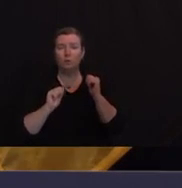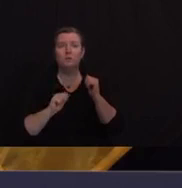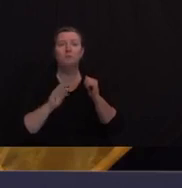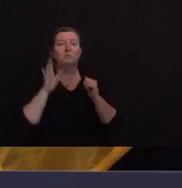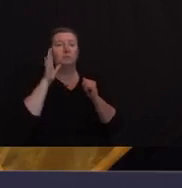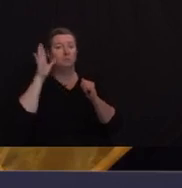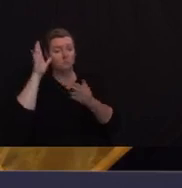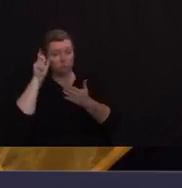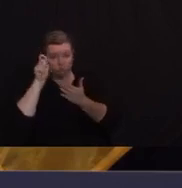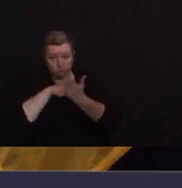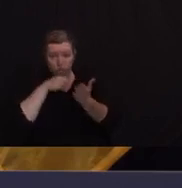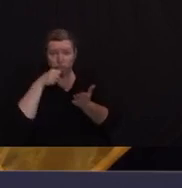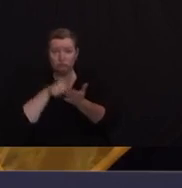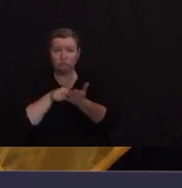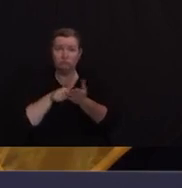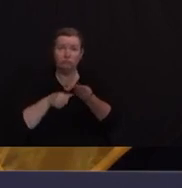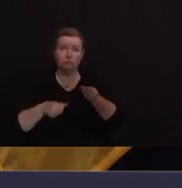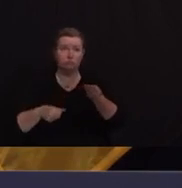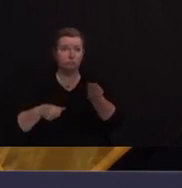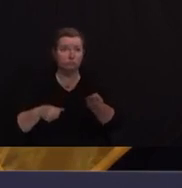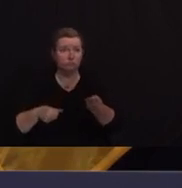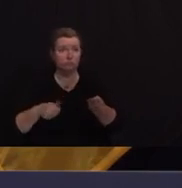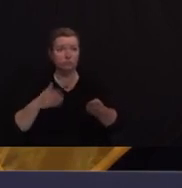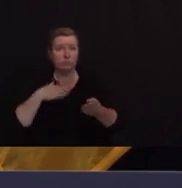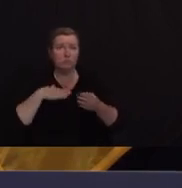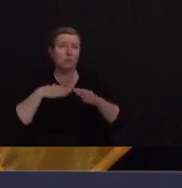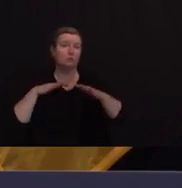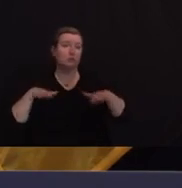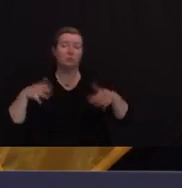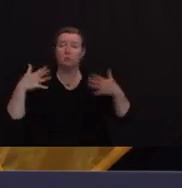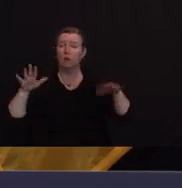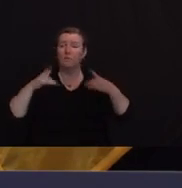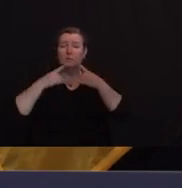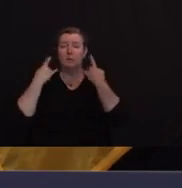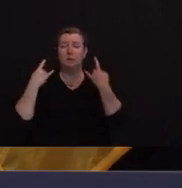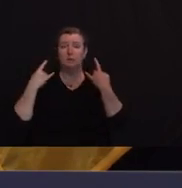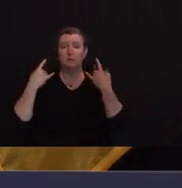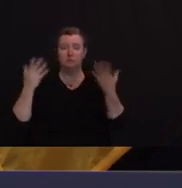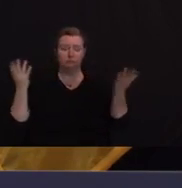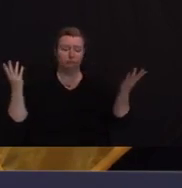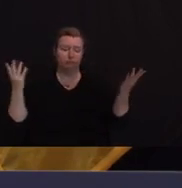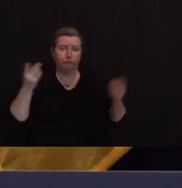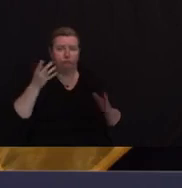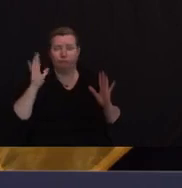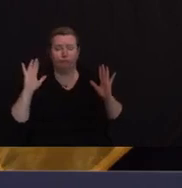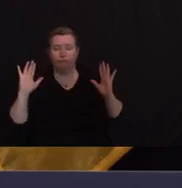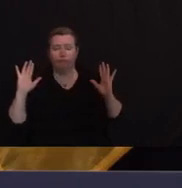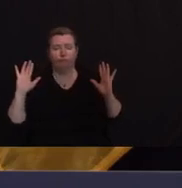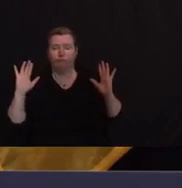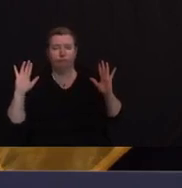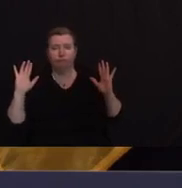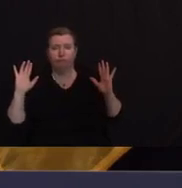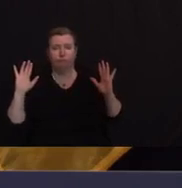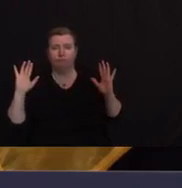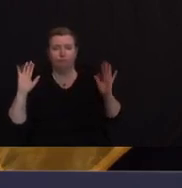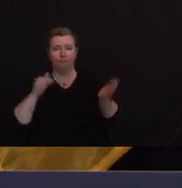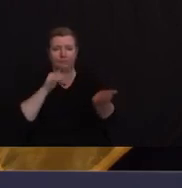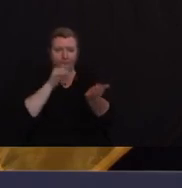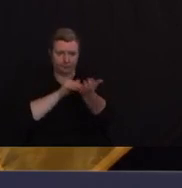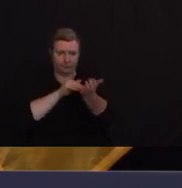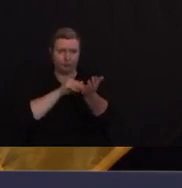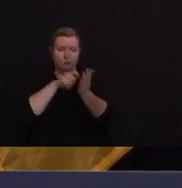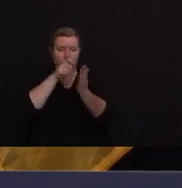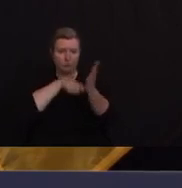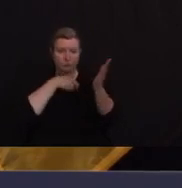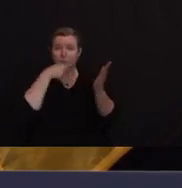is any excuse needs to be from a medical professional, verifiably so. And the good news